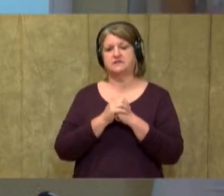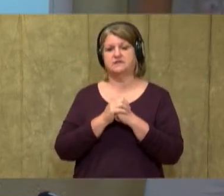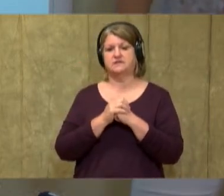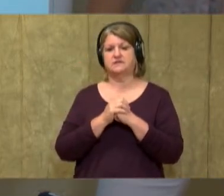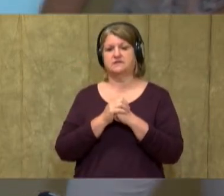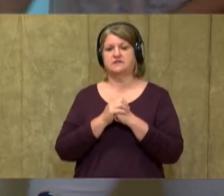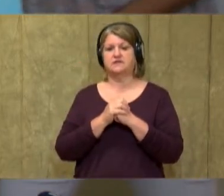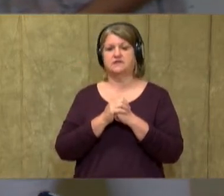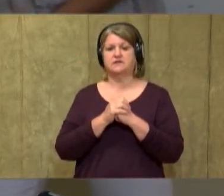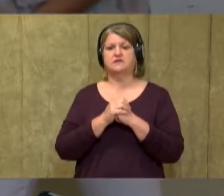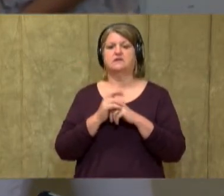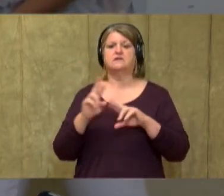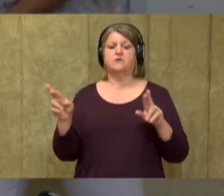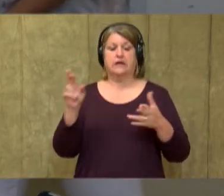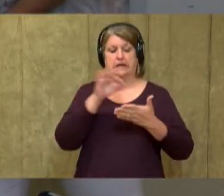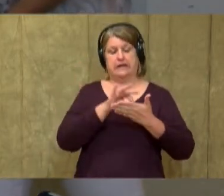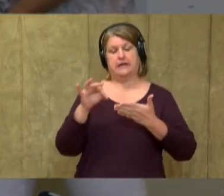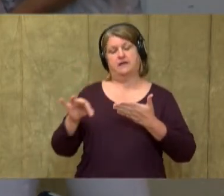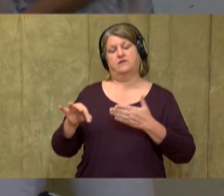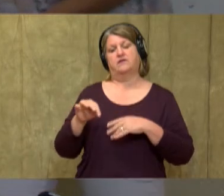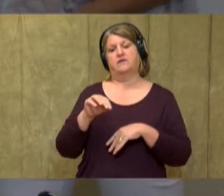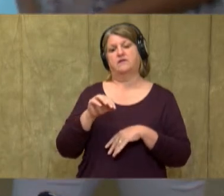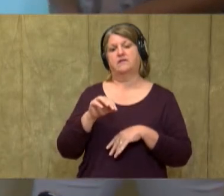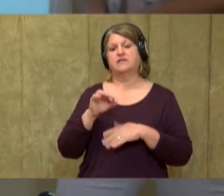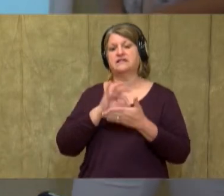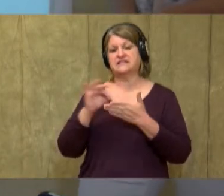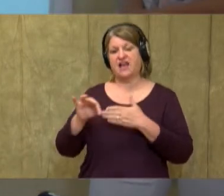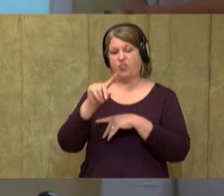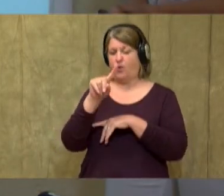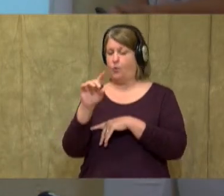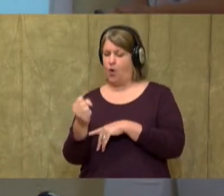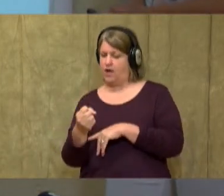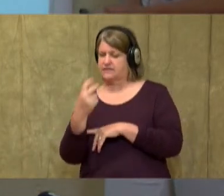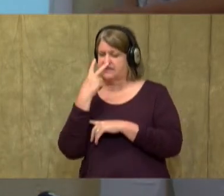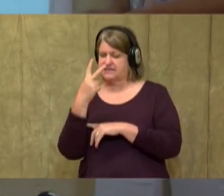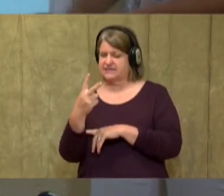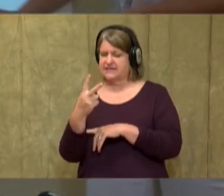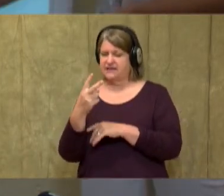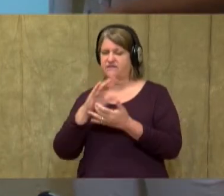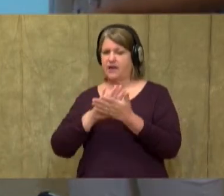Okay, let's count our ones to see if we can make a group of 10.